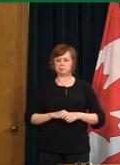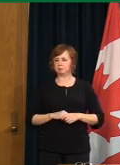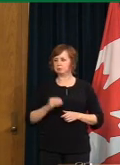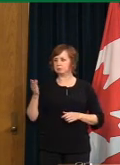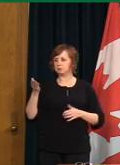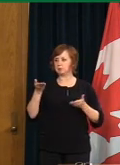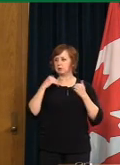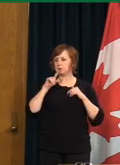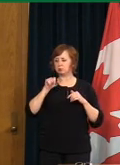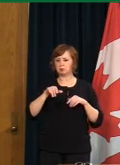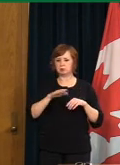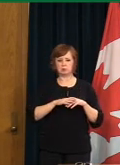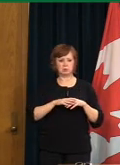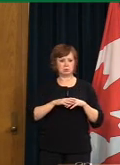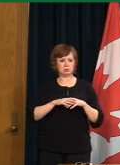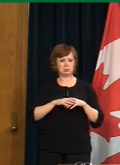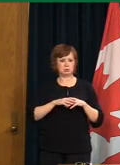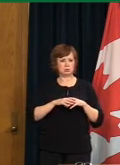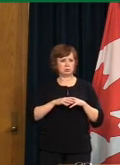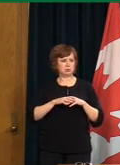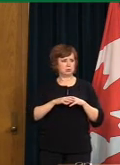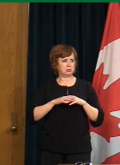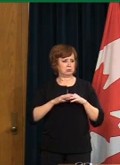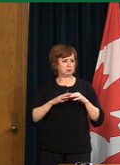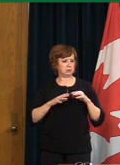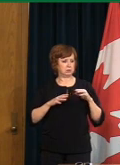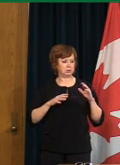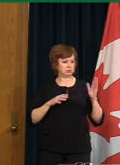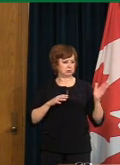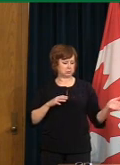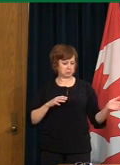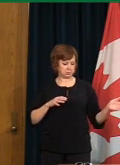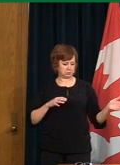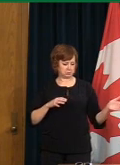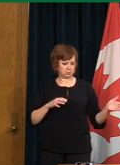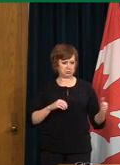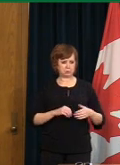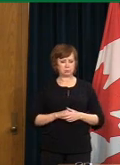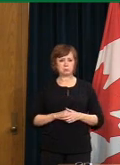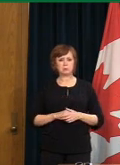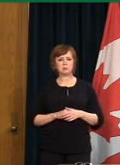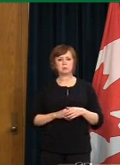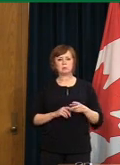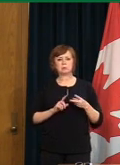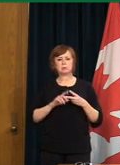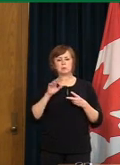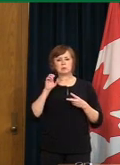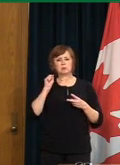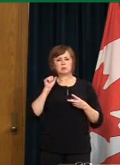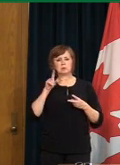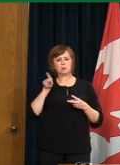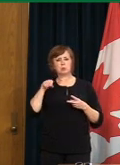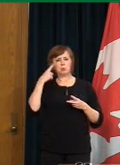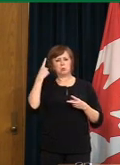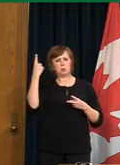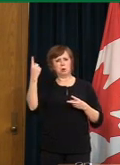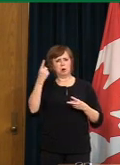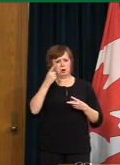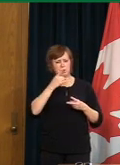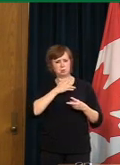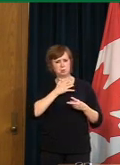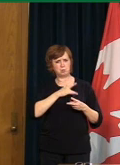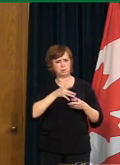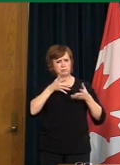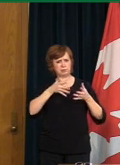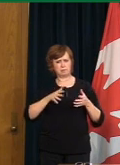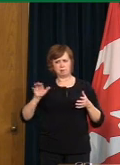And we'll take our next question from the phone. Well, I think Saskatchewan is still the only province that has their testing wide open, where anyone